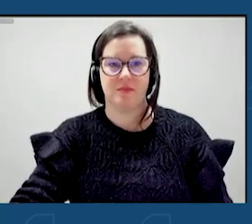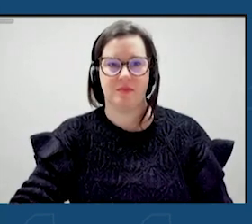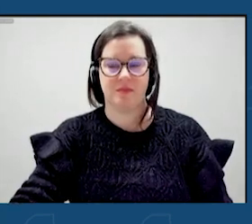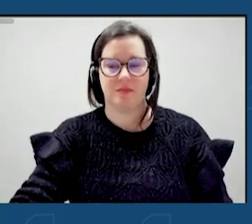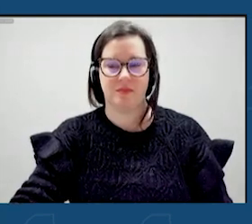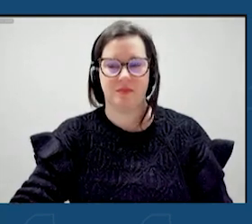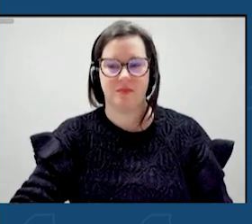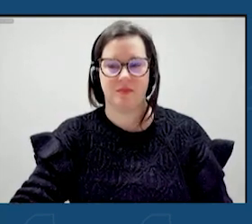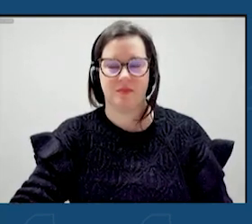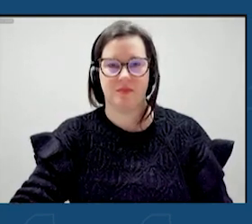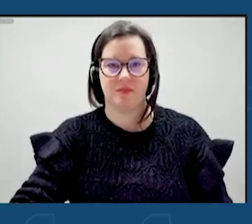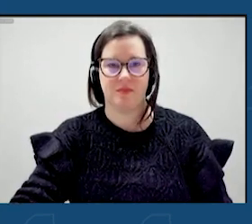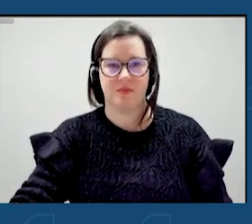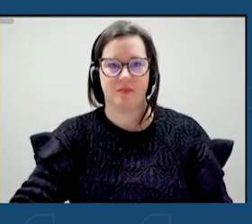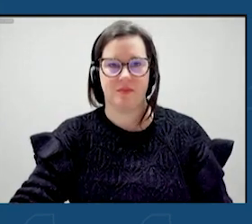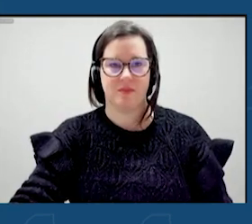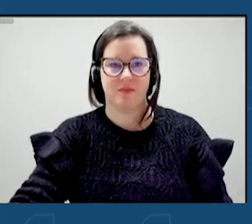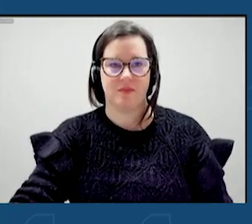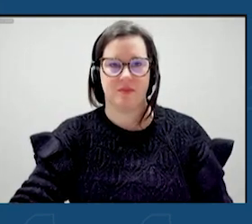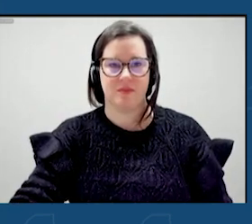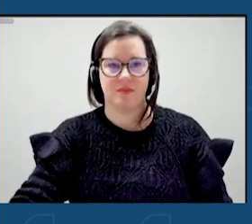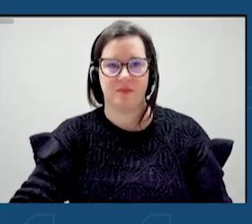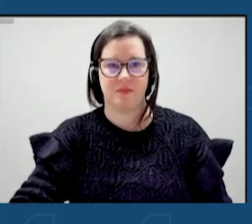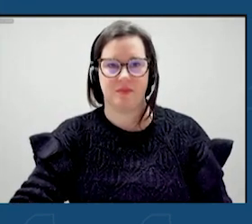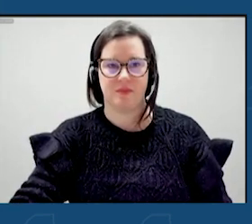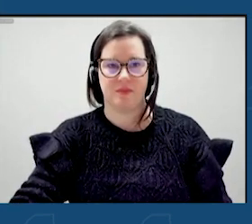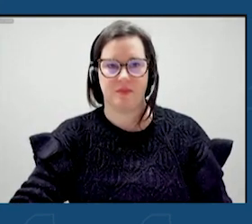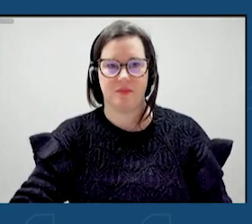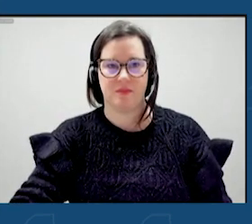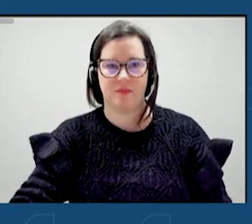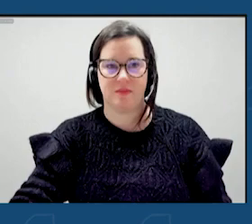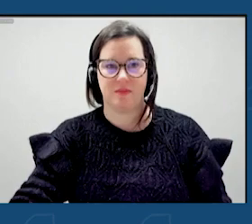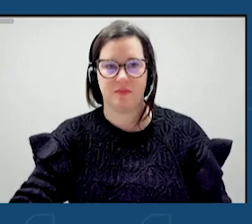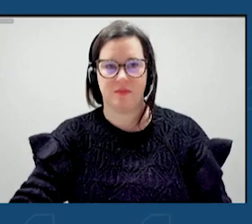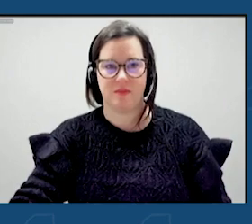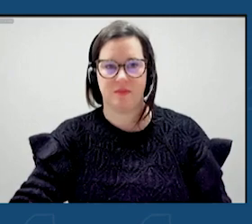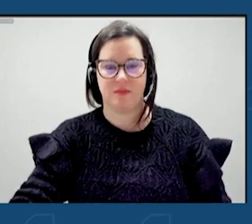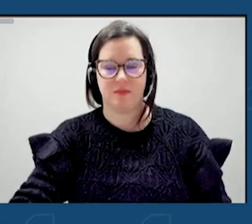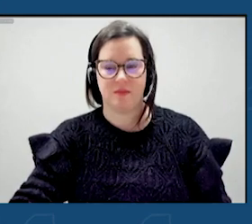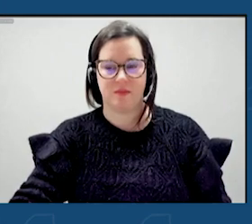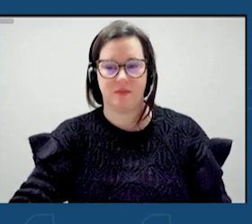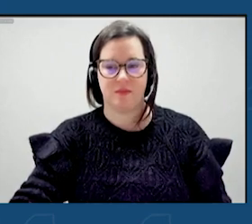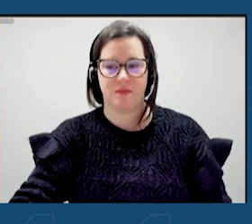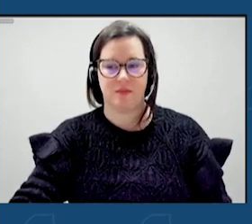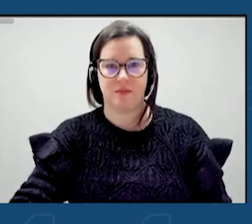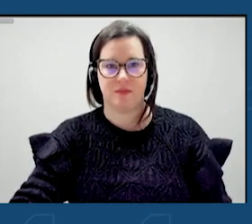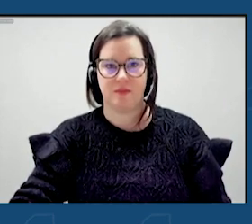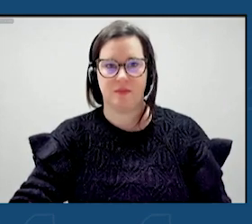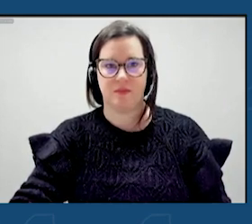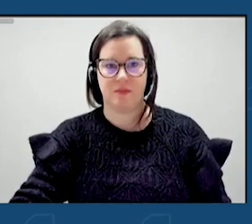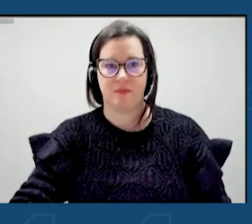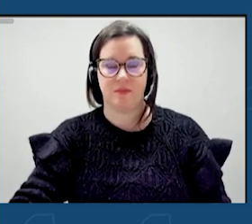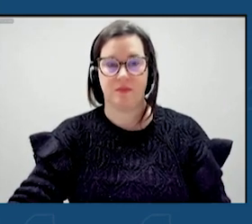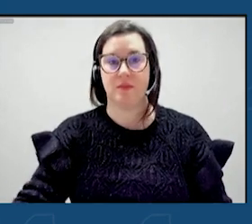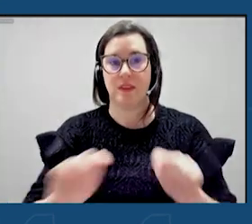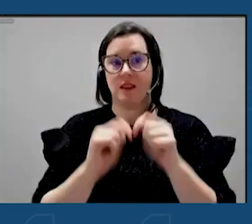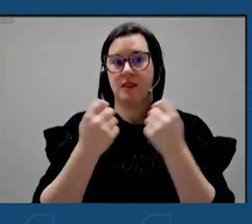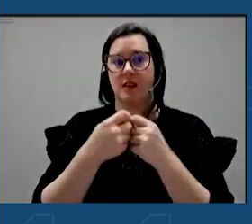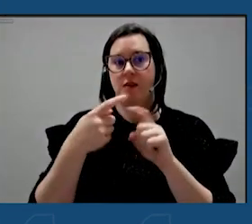so